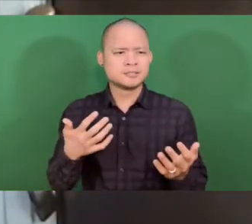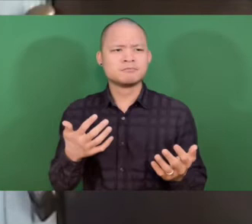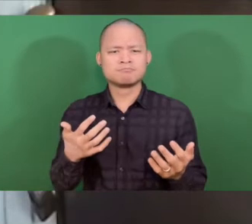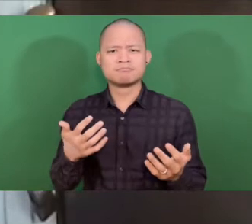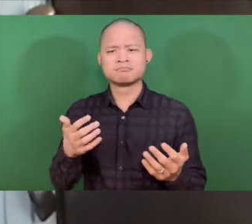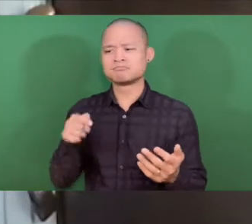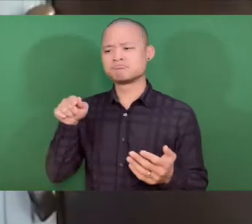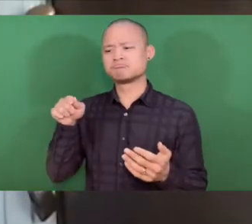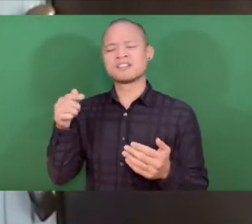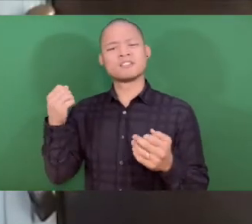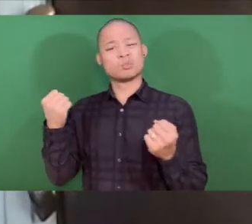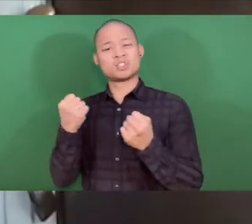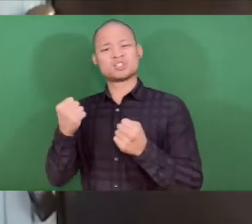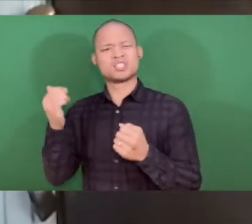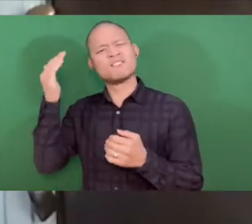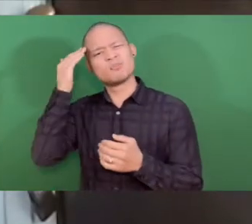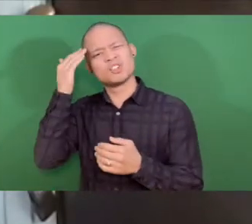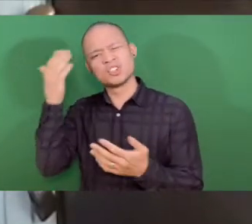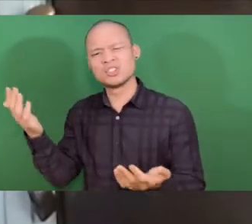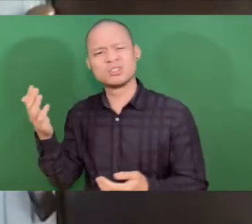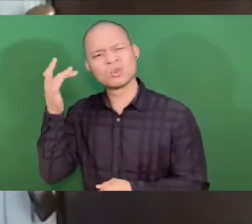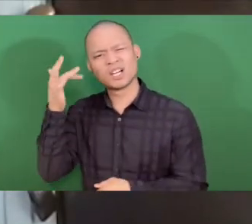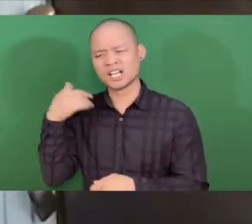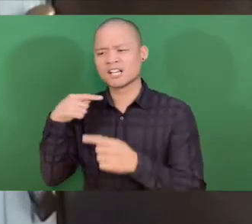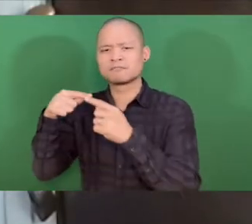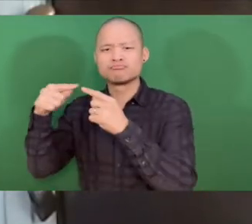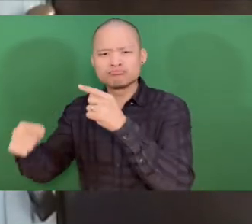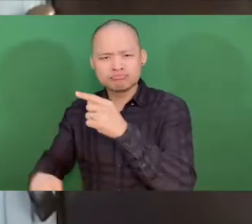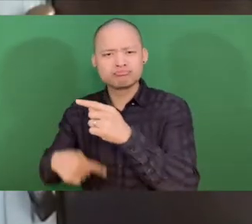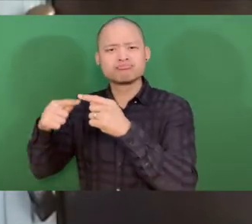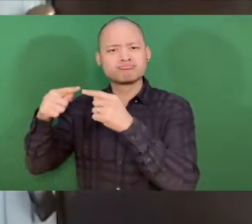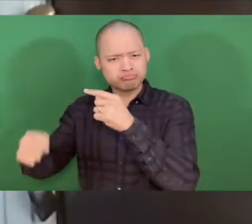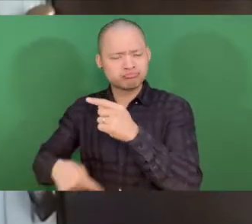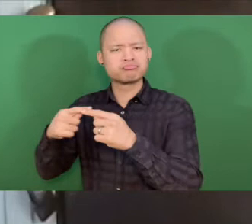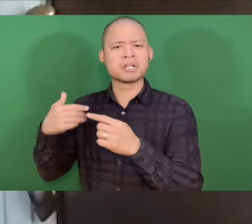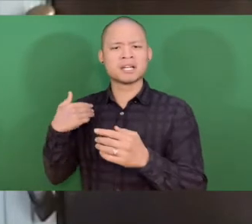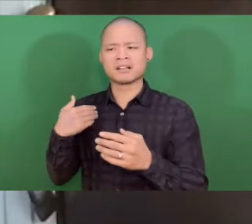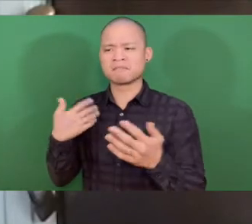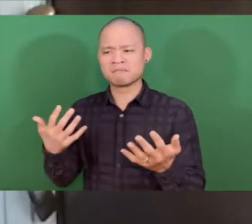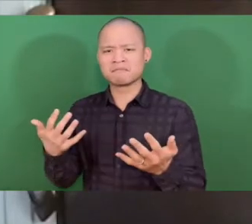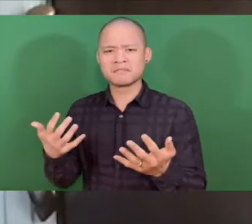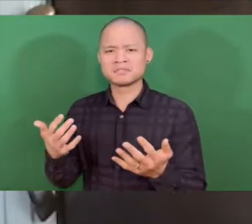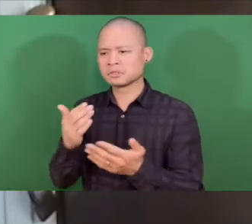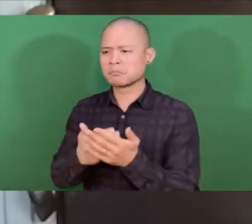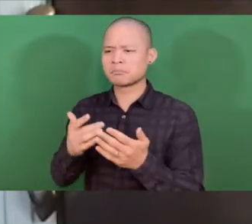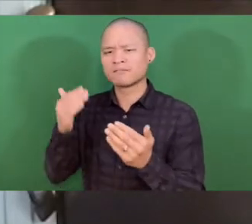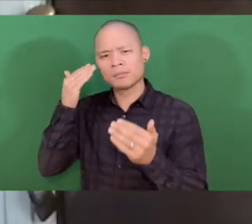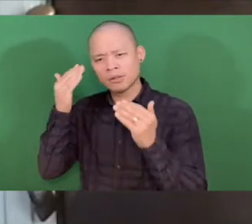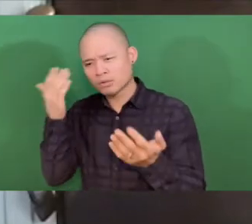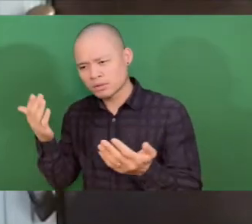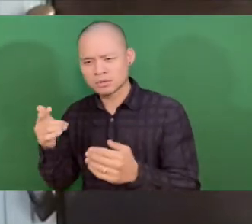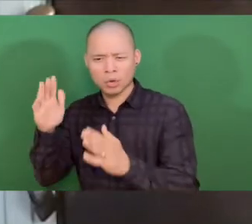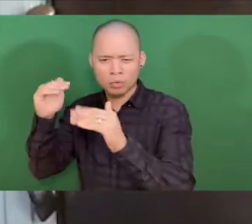familiar with the winter summer cycles, so we have hope. But with